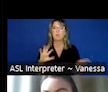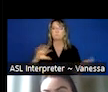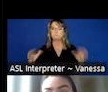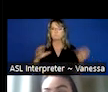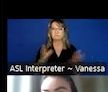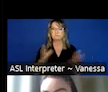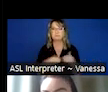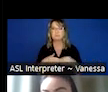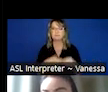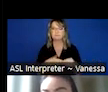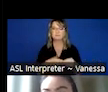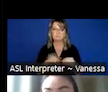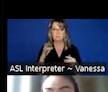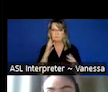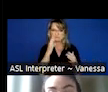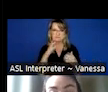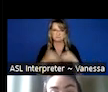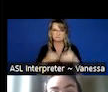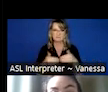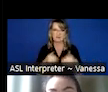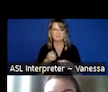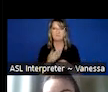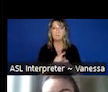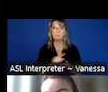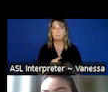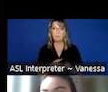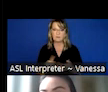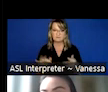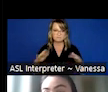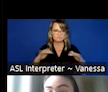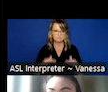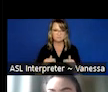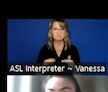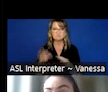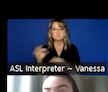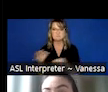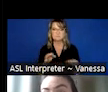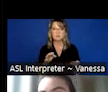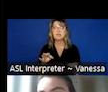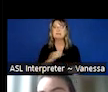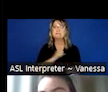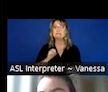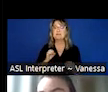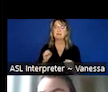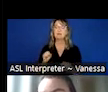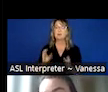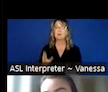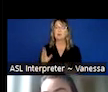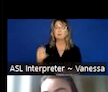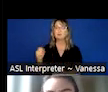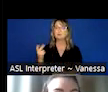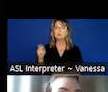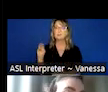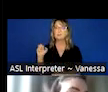see finalized over the next few weeks. On the Senate side, Senator Schumer is going to remain the